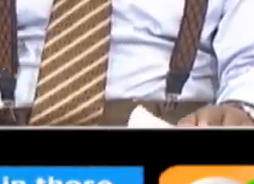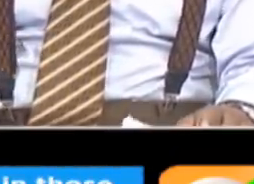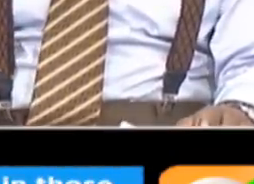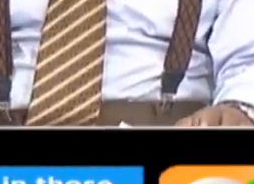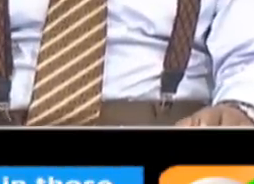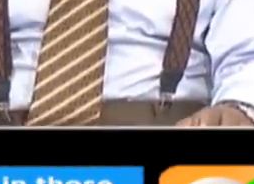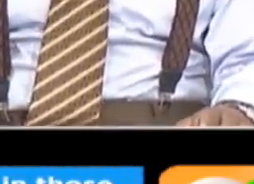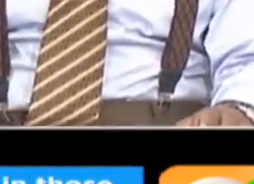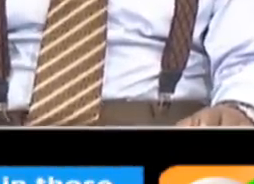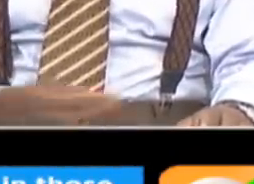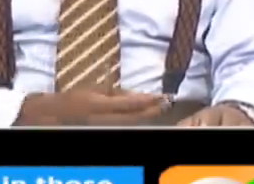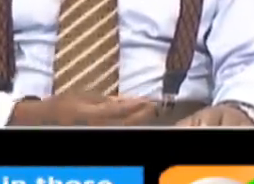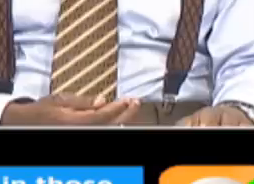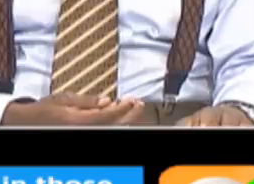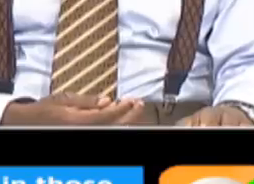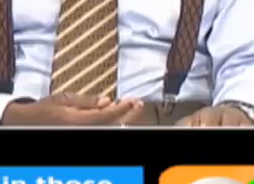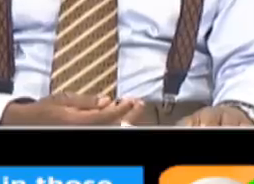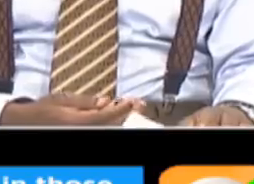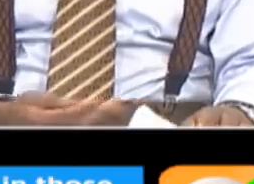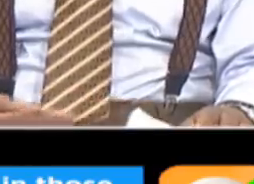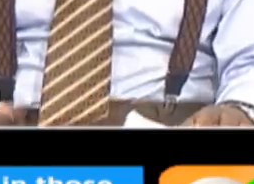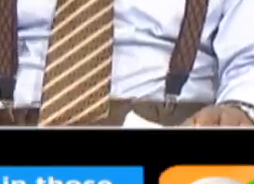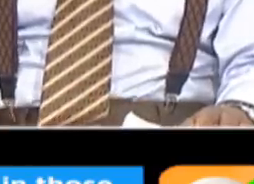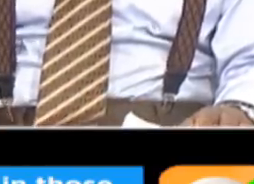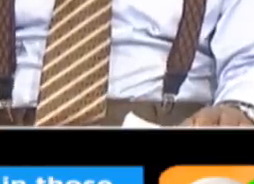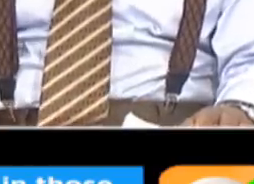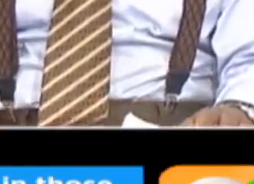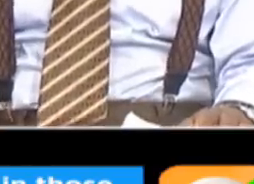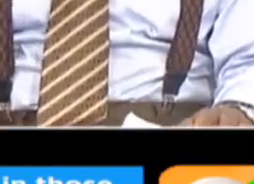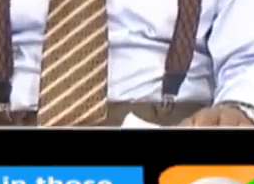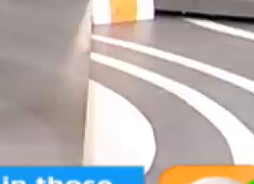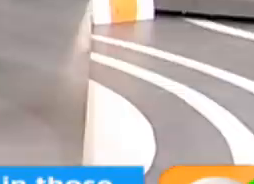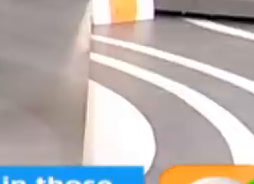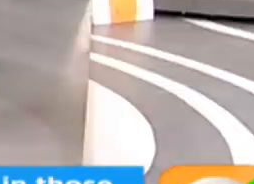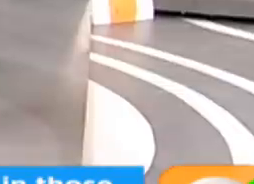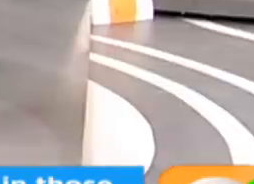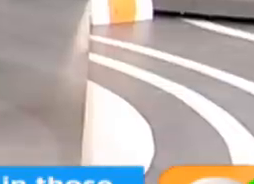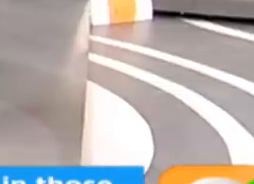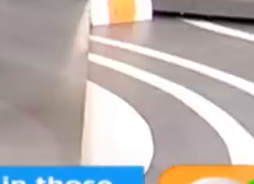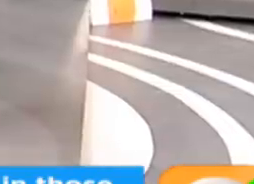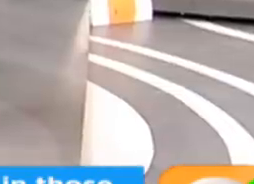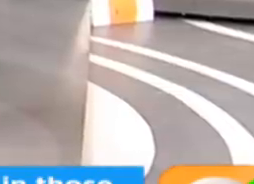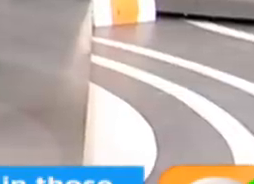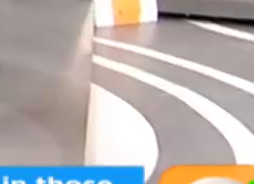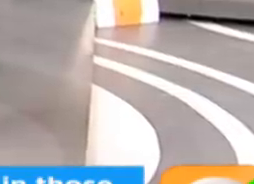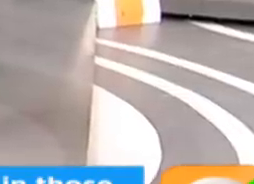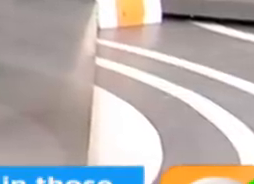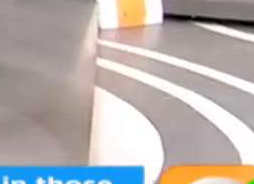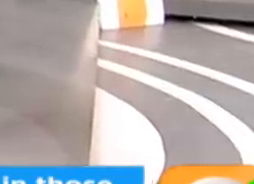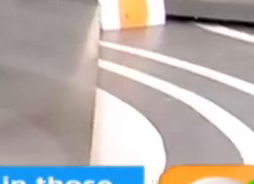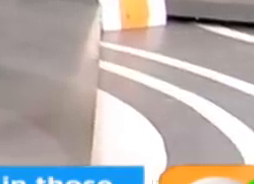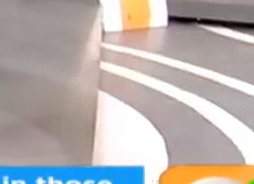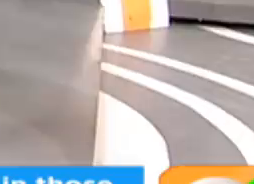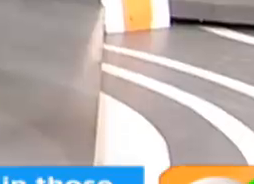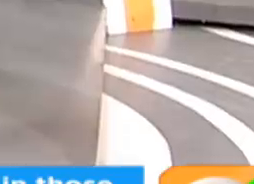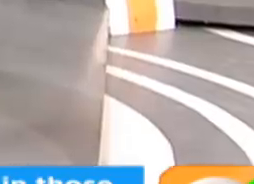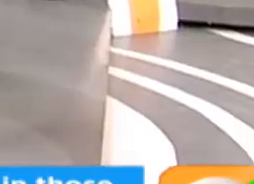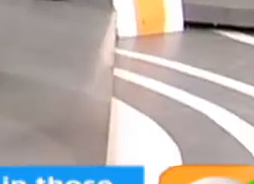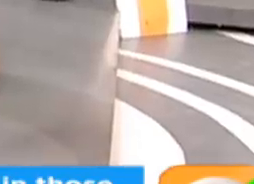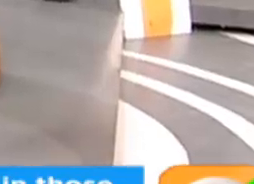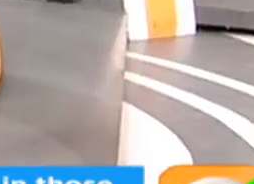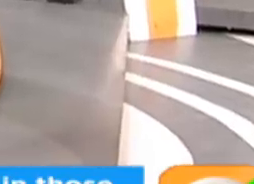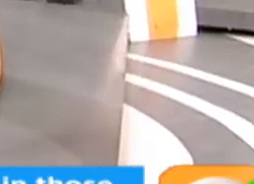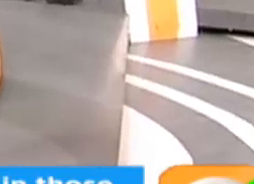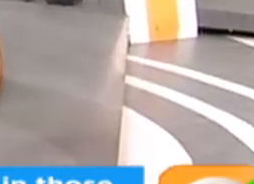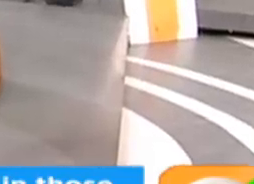our political party system, as we have said on this show many times. Francis, I can sorry, see I wanted to add just one thing, Francis. You see all of them